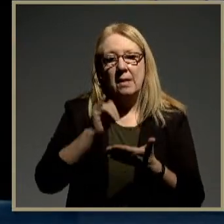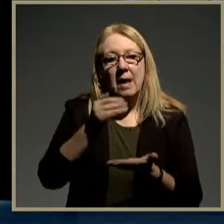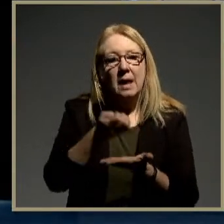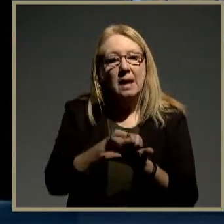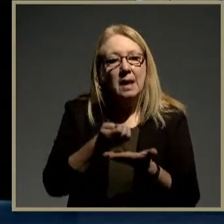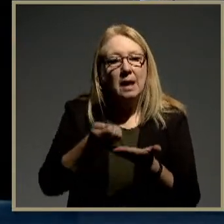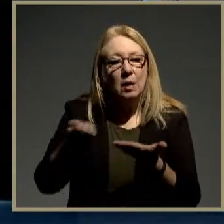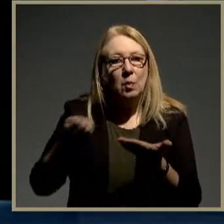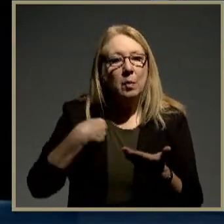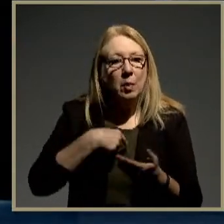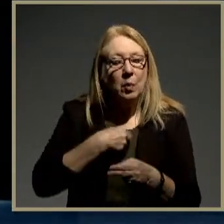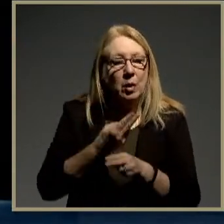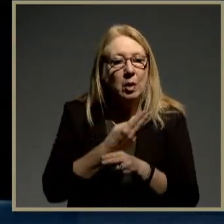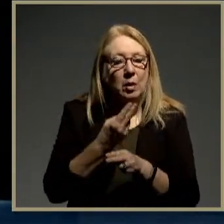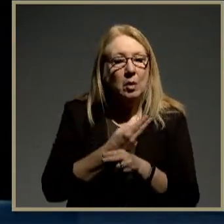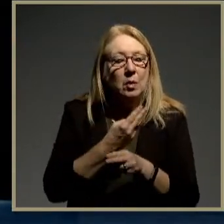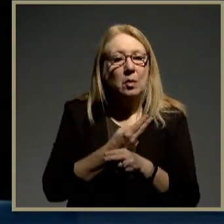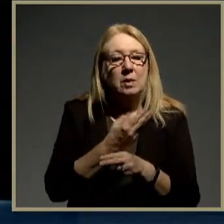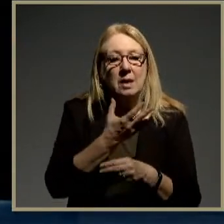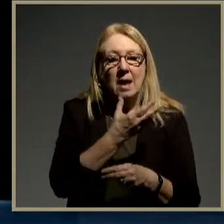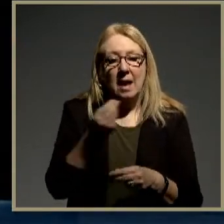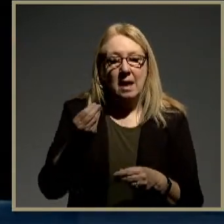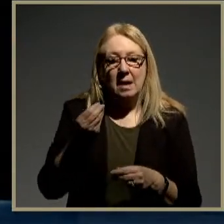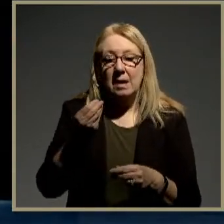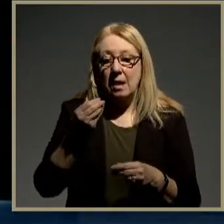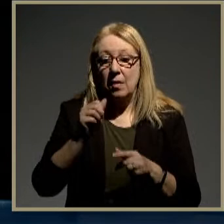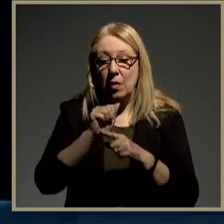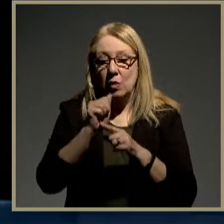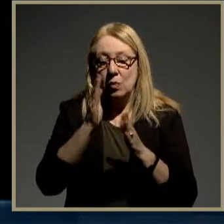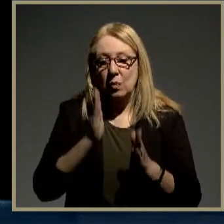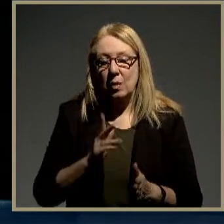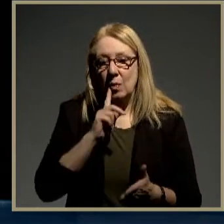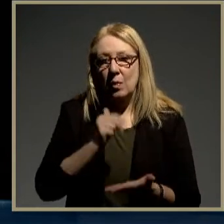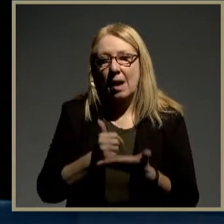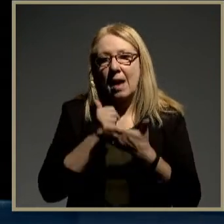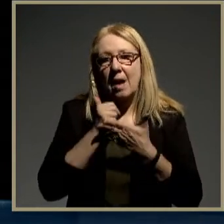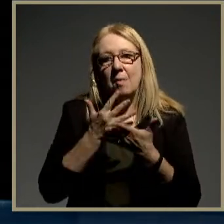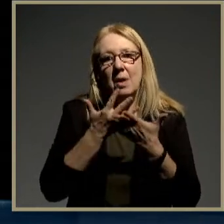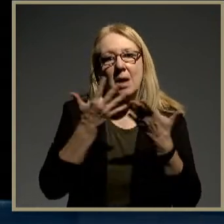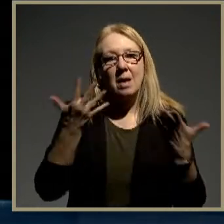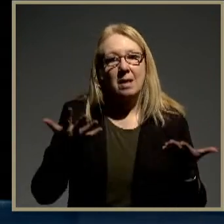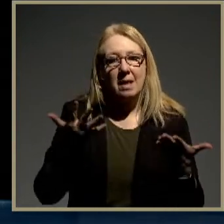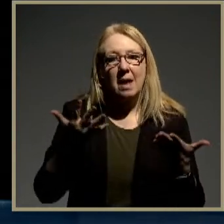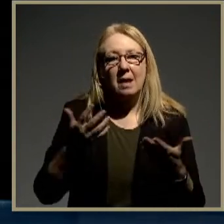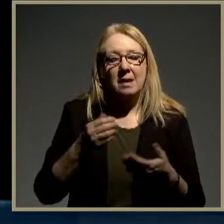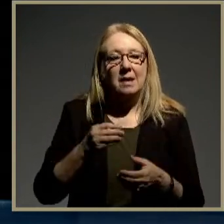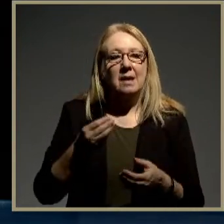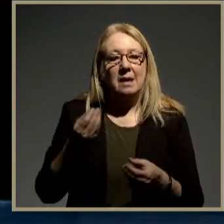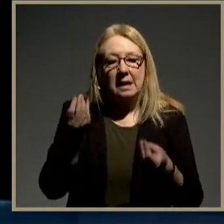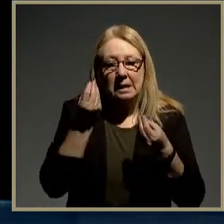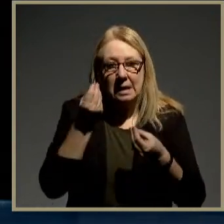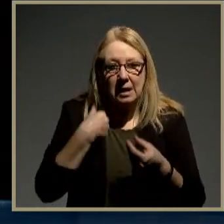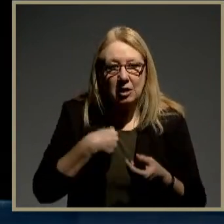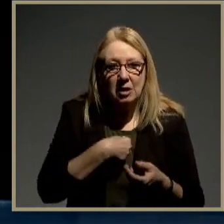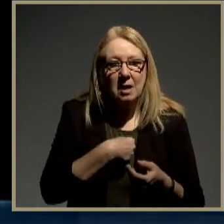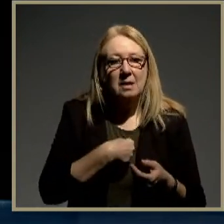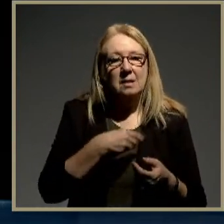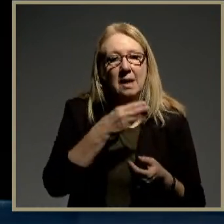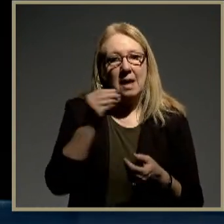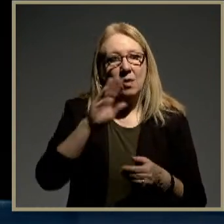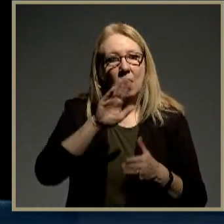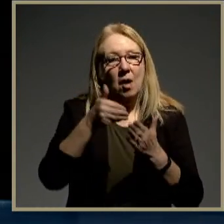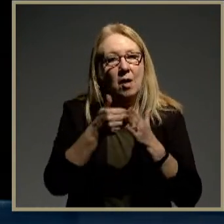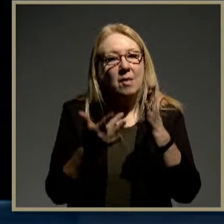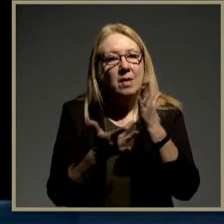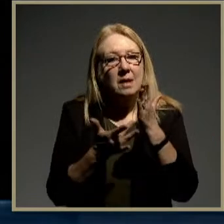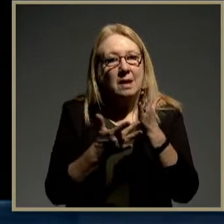we are able to use, as well as the trainers. They've been super helpful with us, just getting us where we need to be, and just the technology